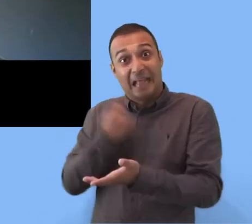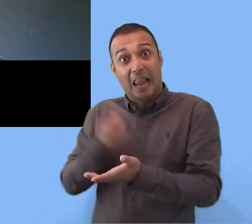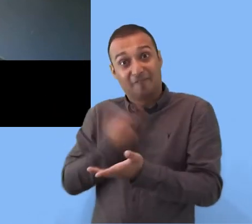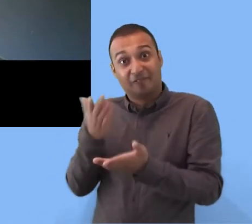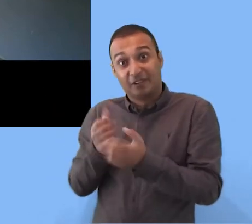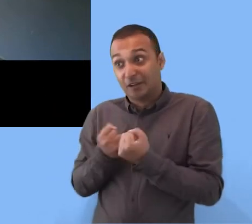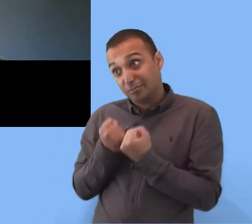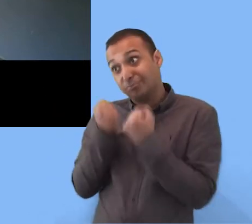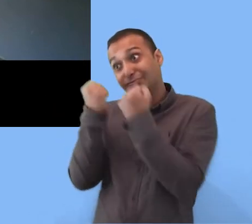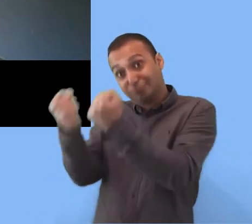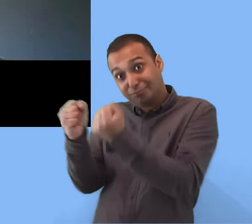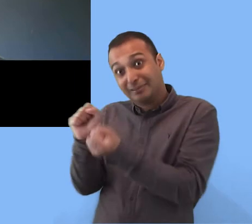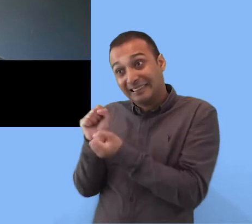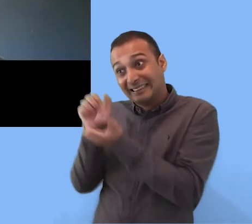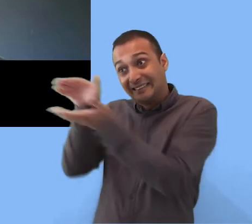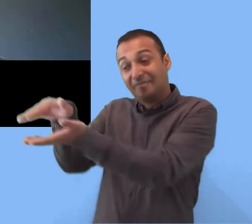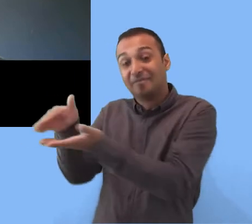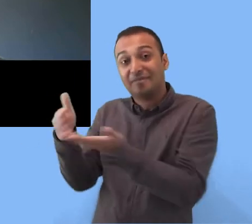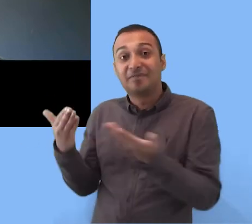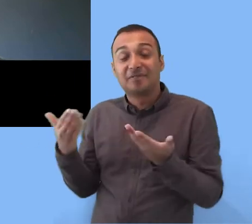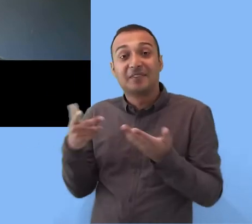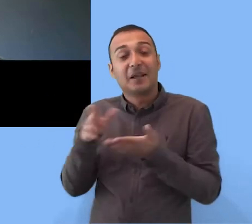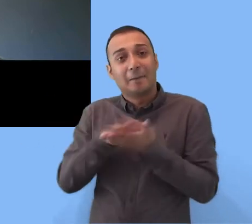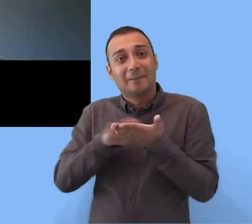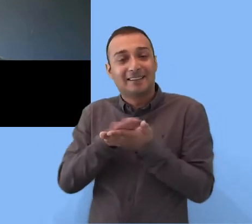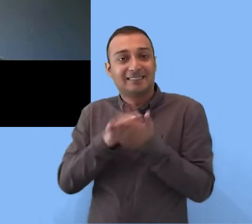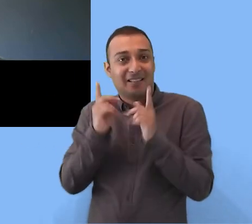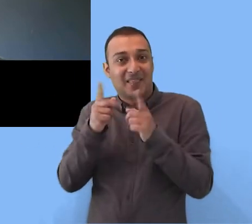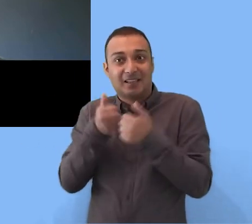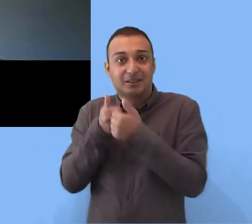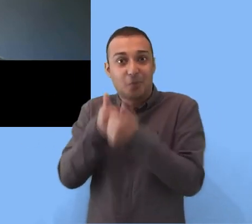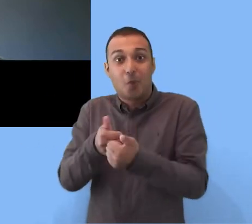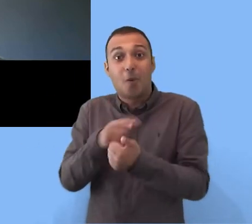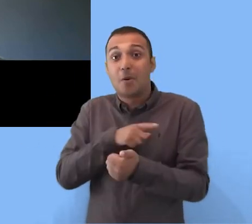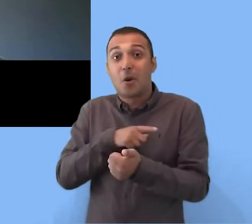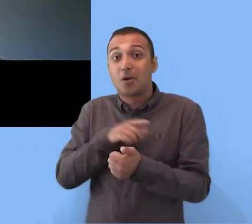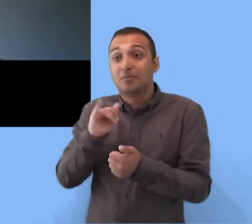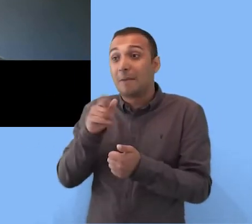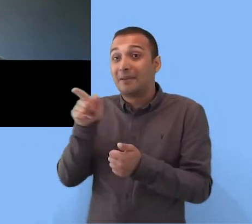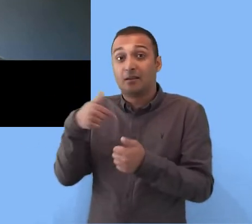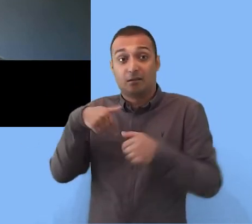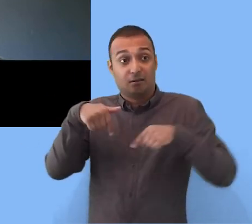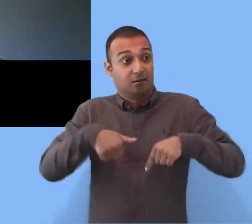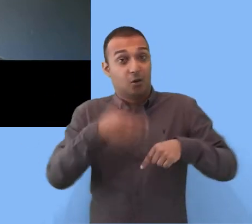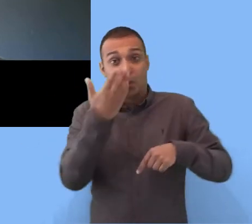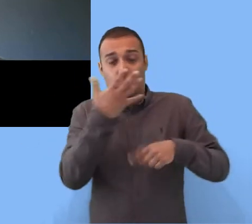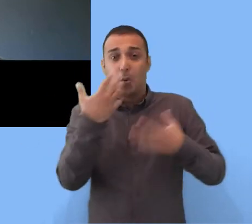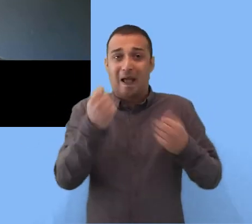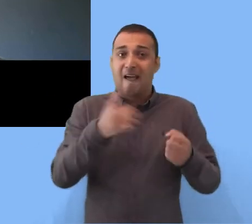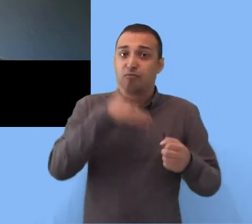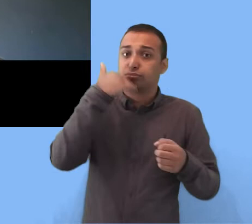difficult with supporting children with SEND, because they don't have all of the equipment that we have in a setting, like the interactive boards and so